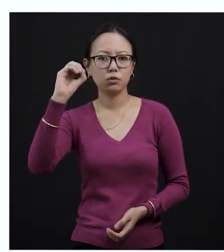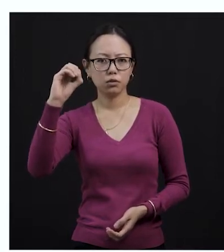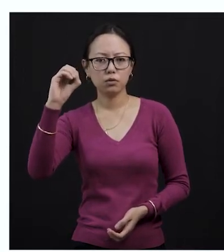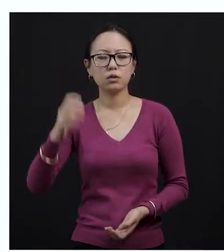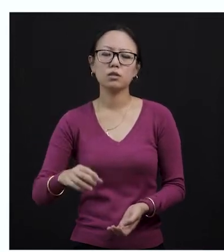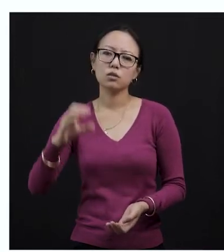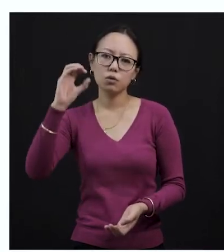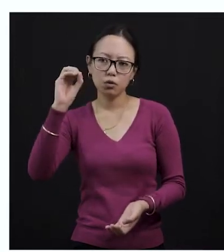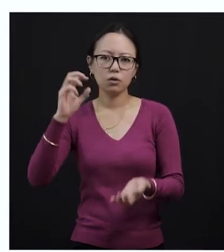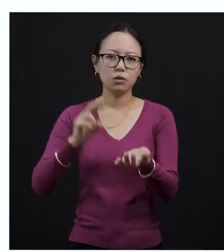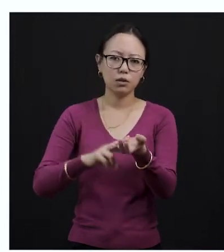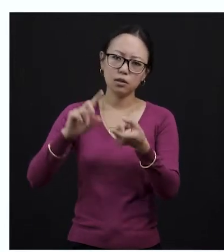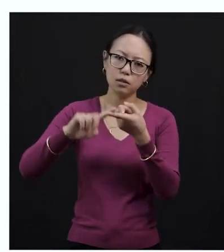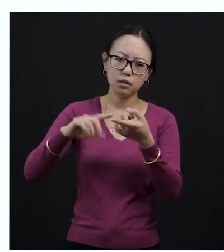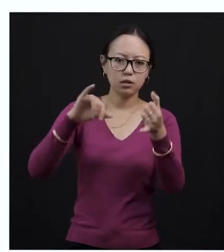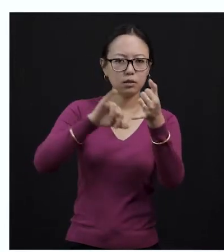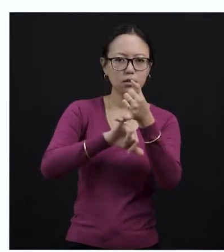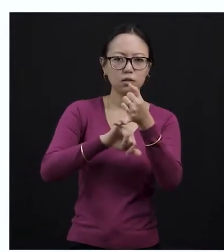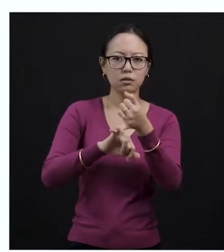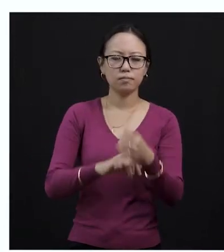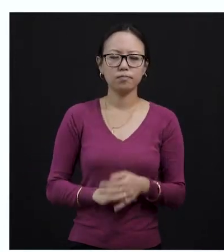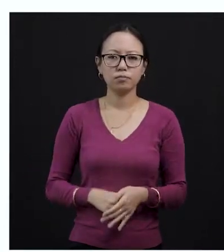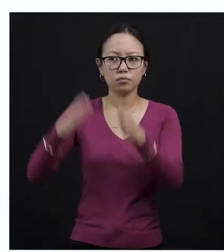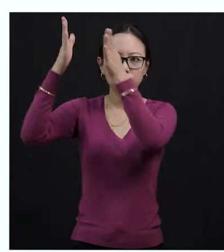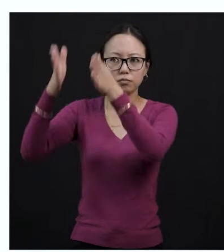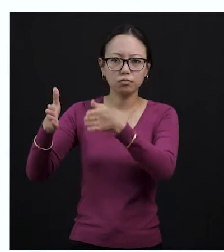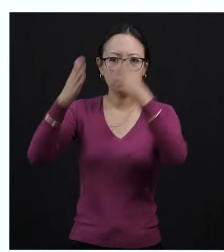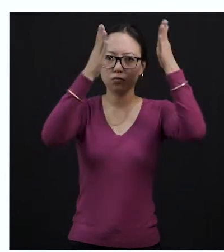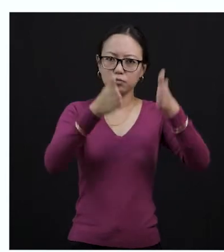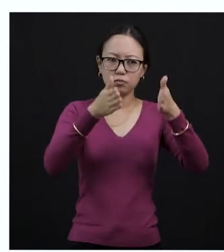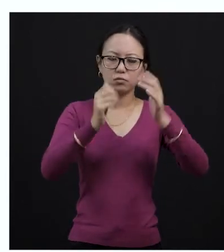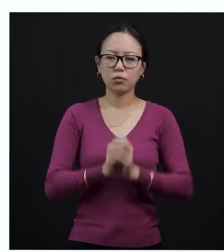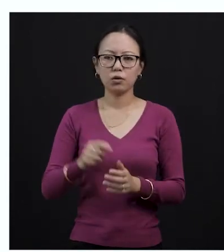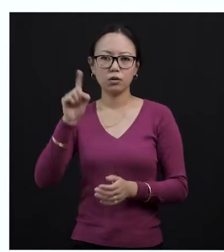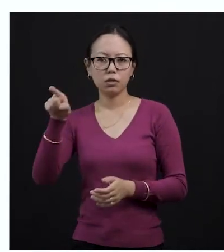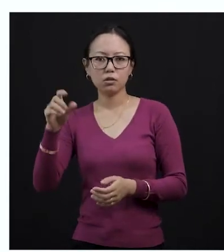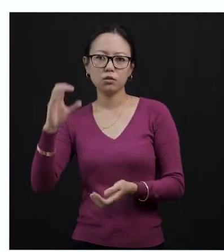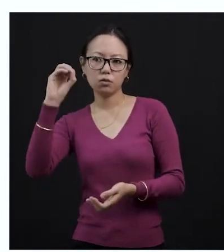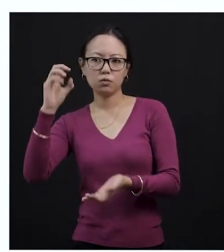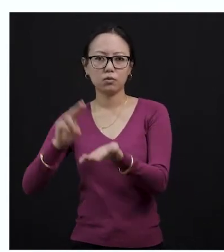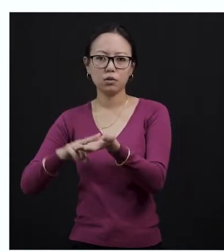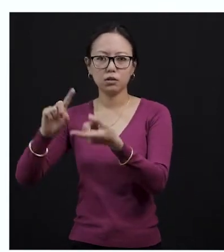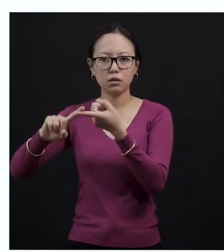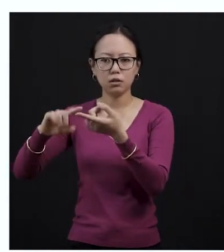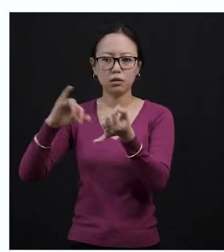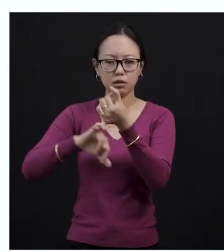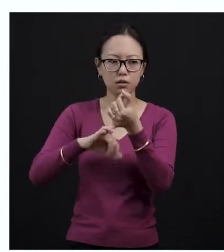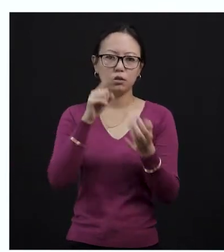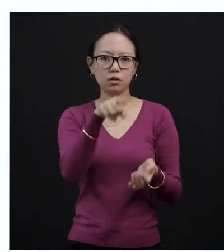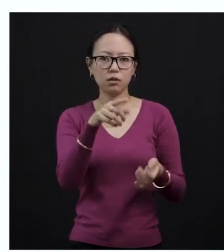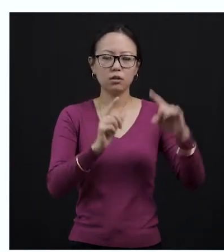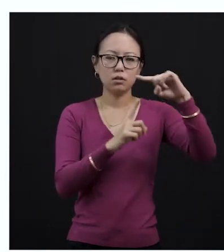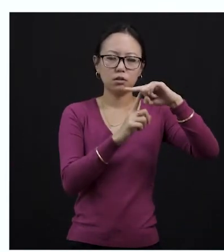Okay. This 0 is at one's place. And this 1 is at tens place.